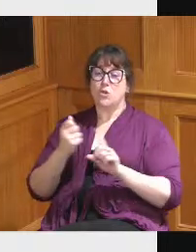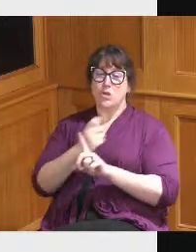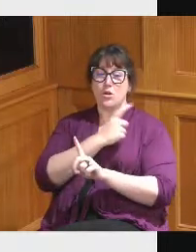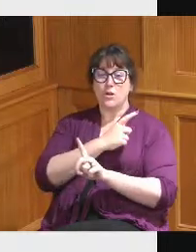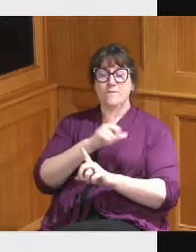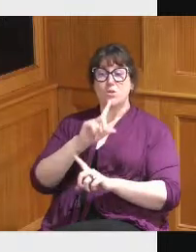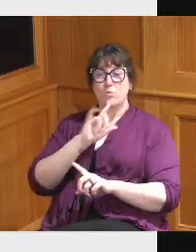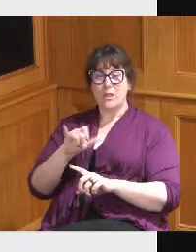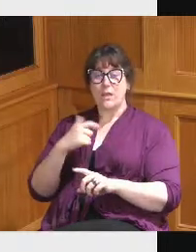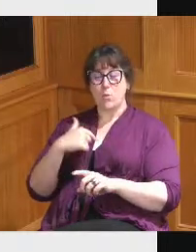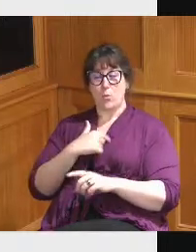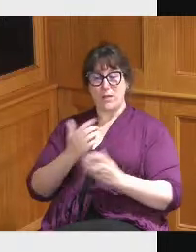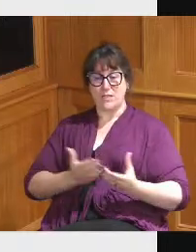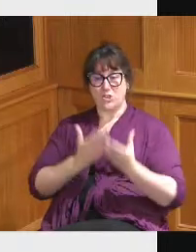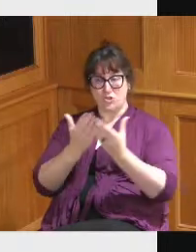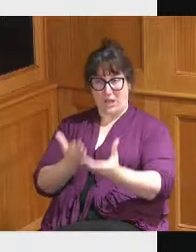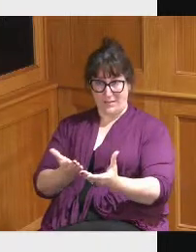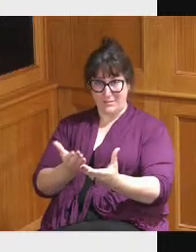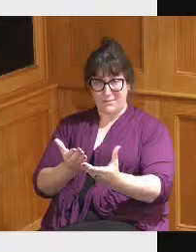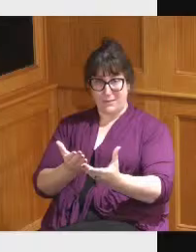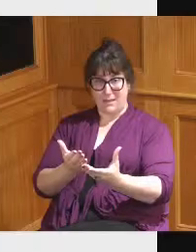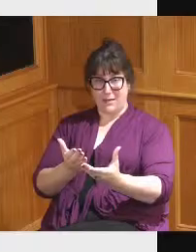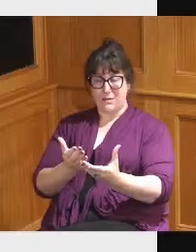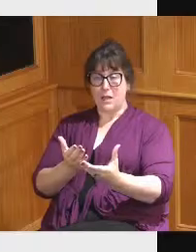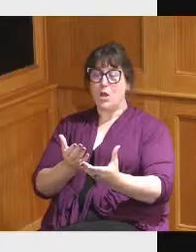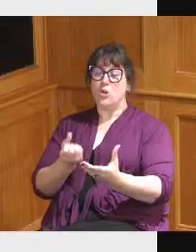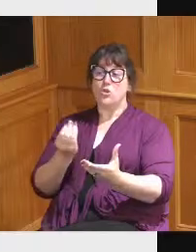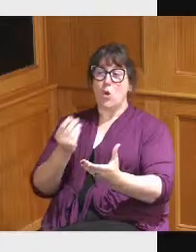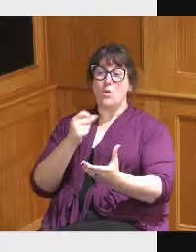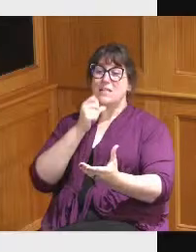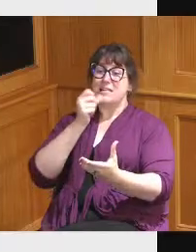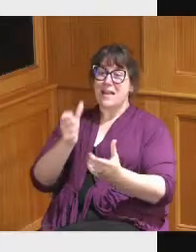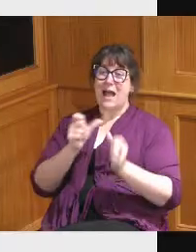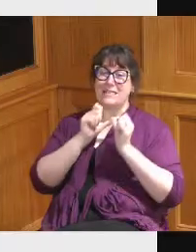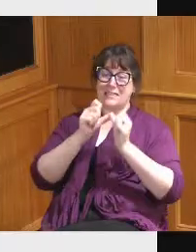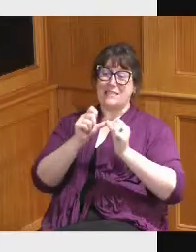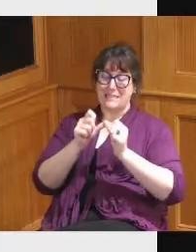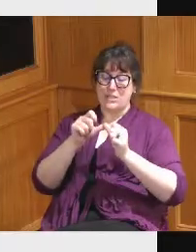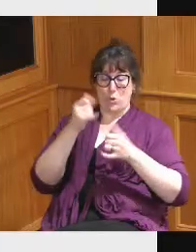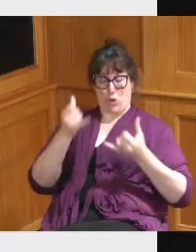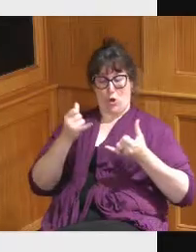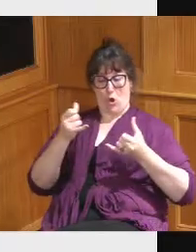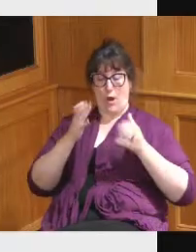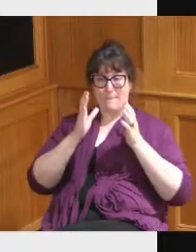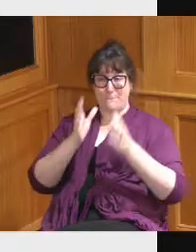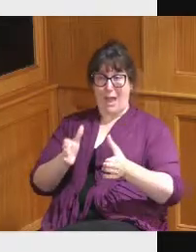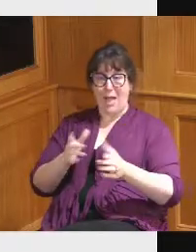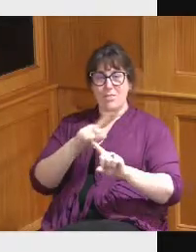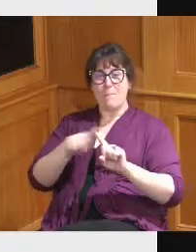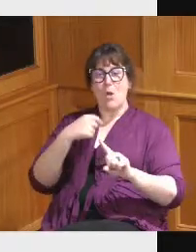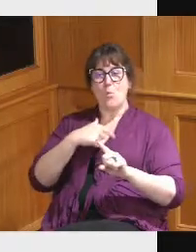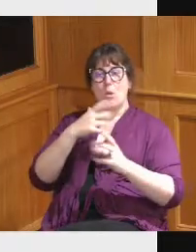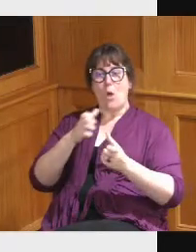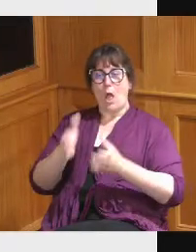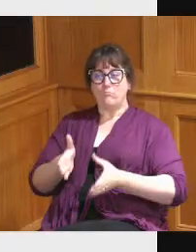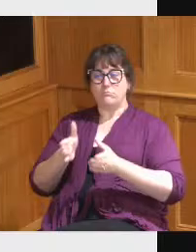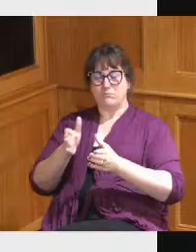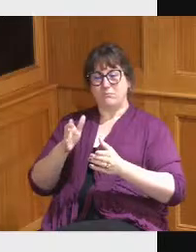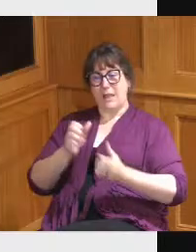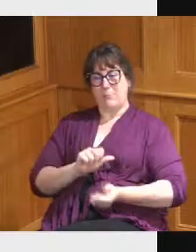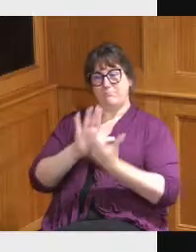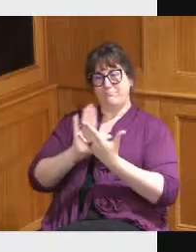we're suggesting, as opposed to continuing down the path we were on, to stop and look at some different ways to achieve, again, some of these